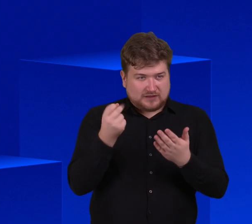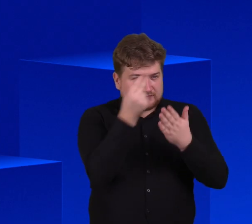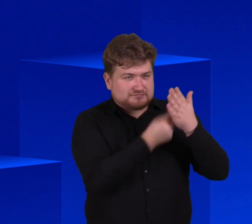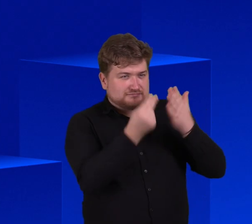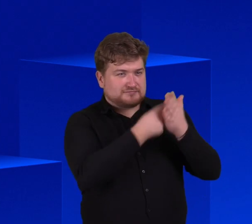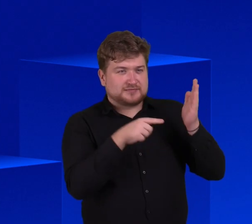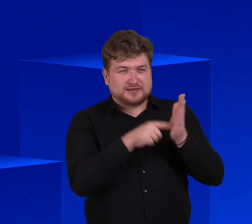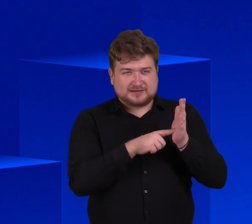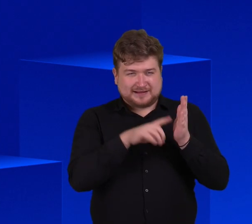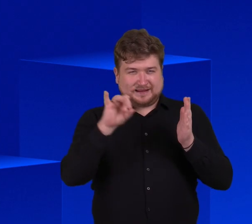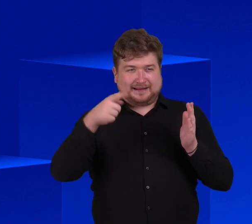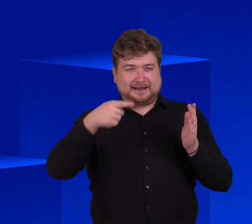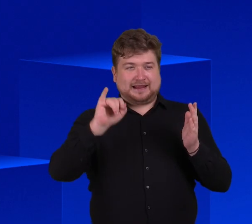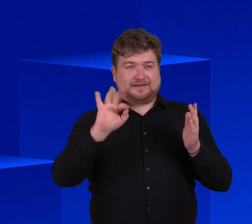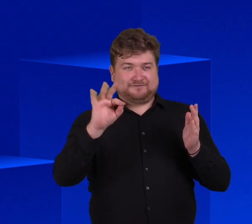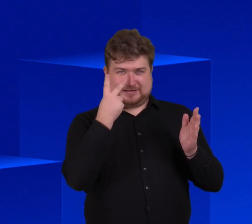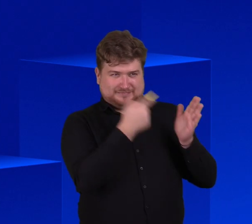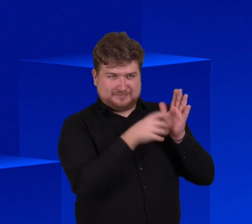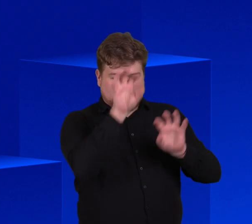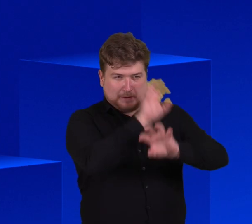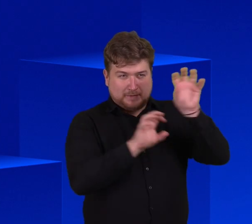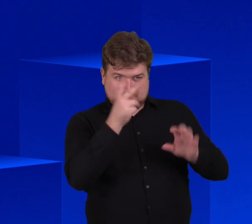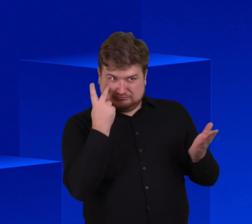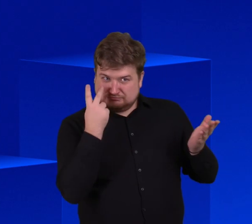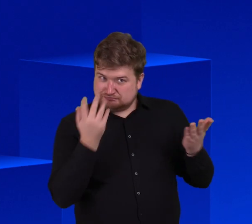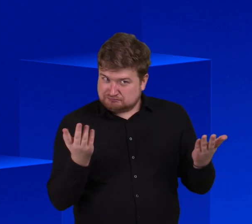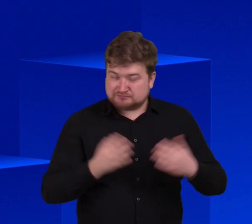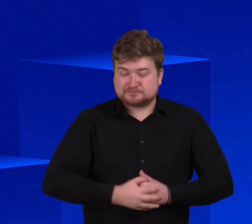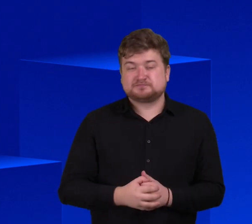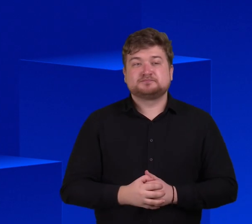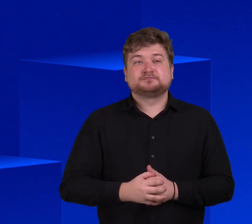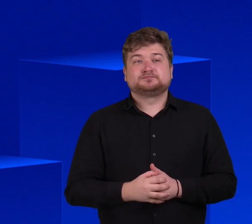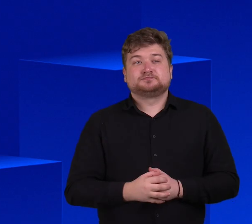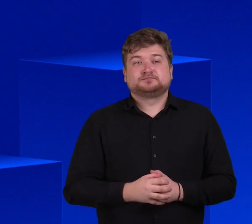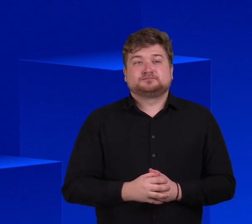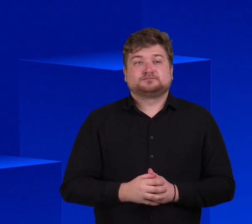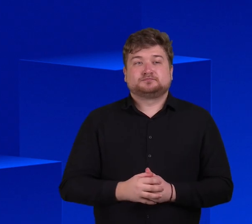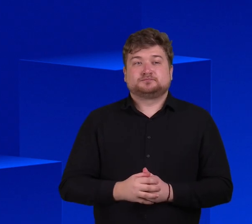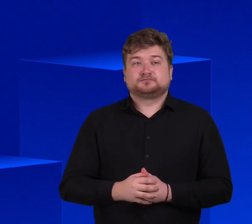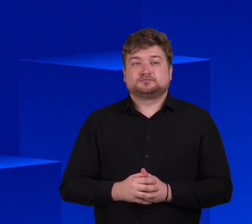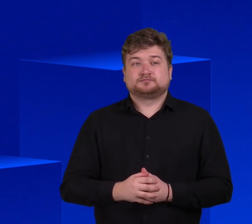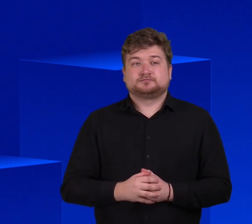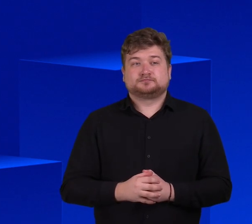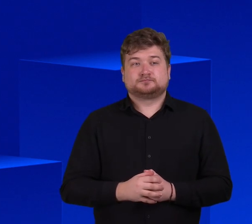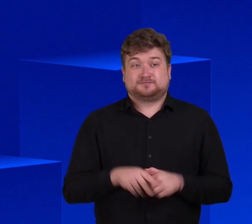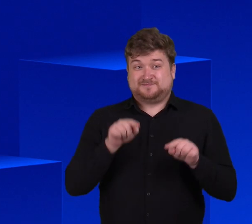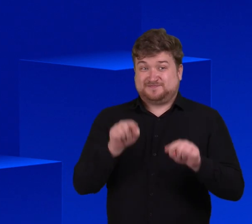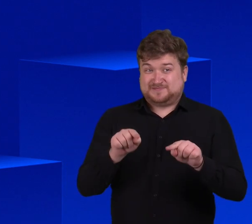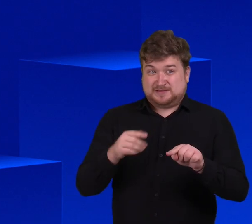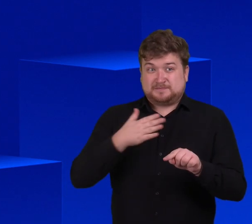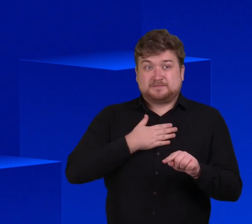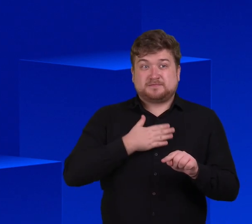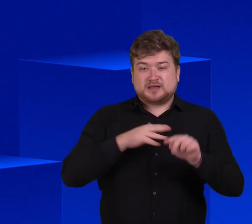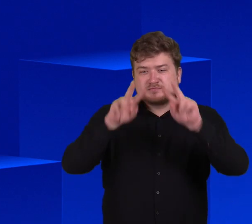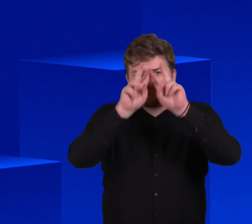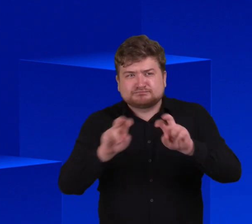different shocks were by our researchers put and projected on the map to see how the regional or